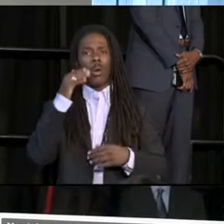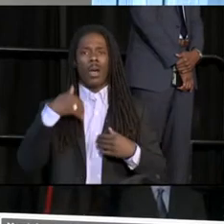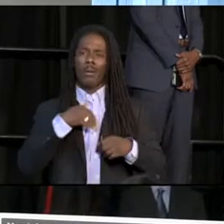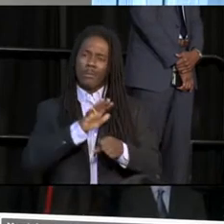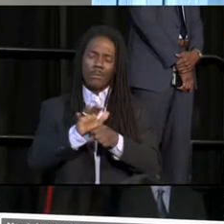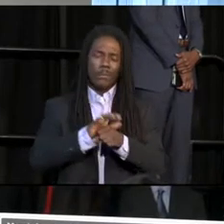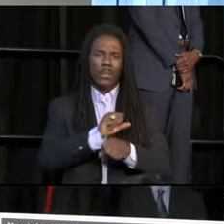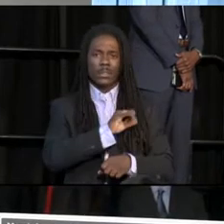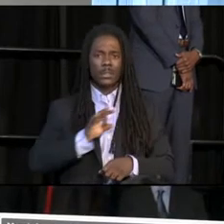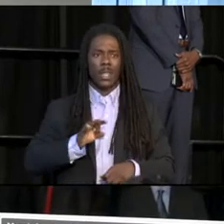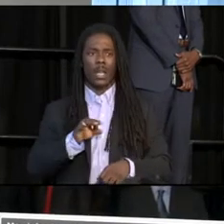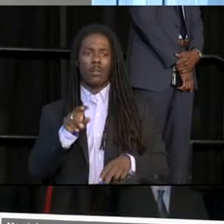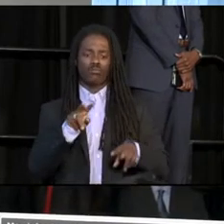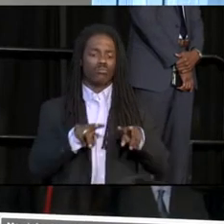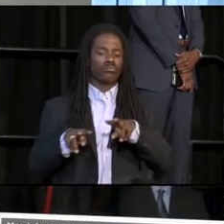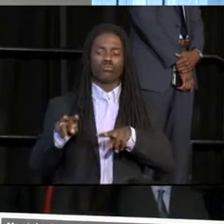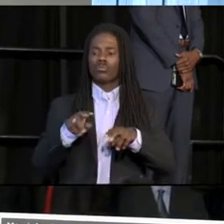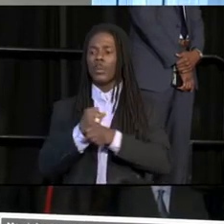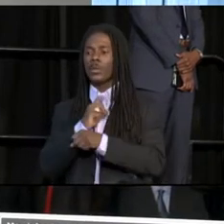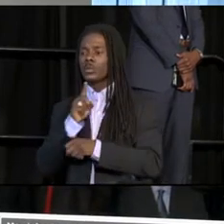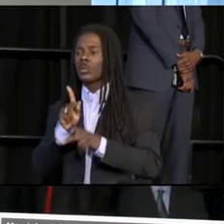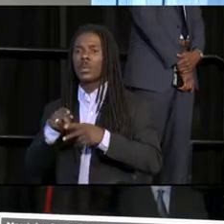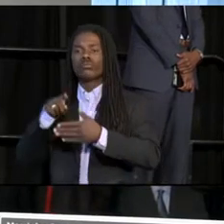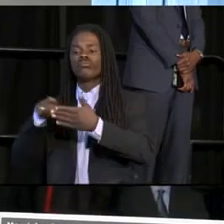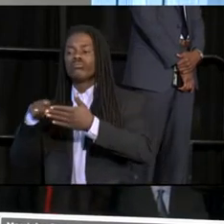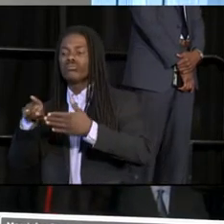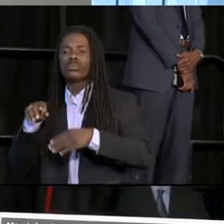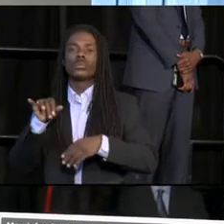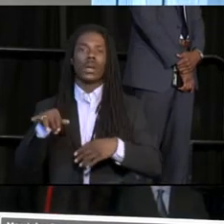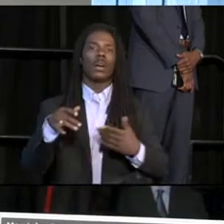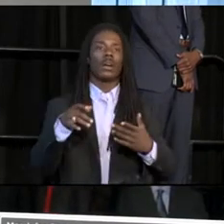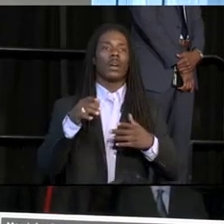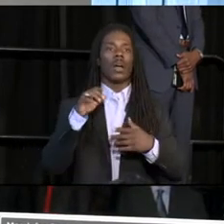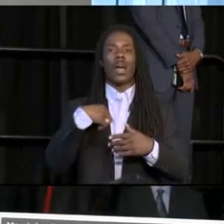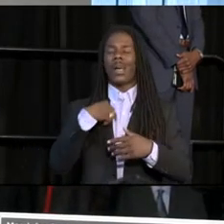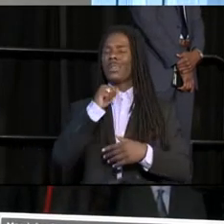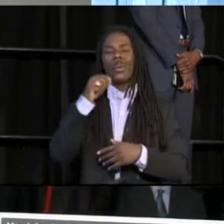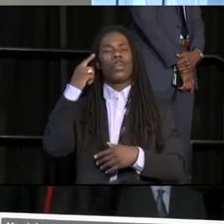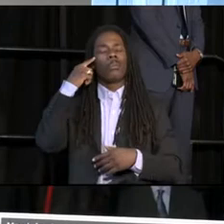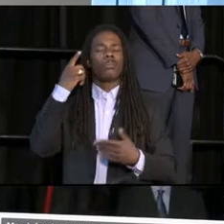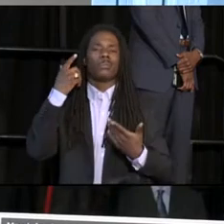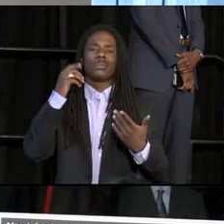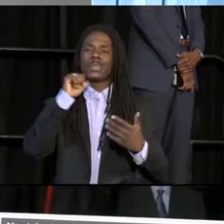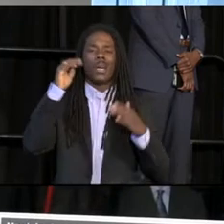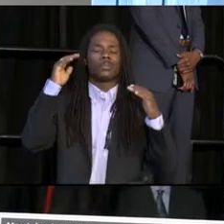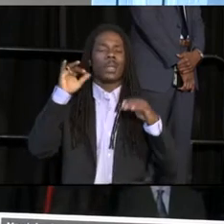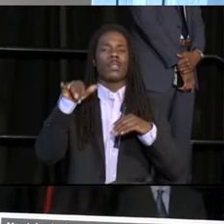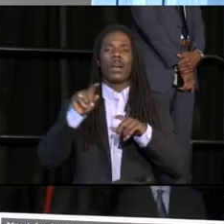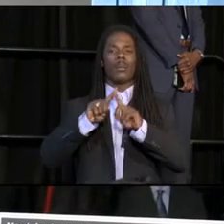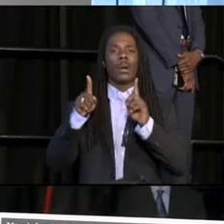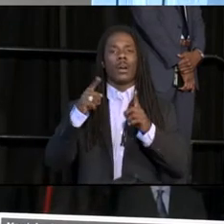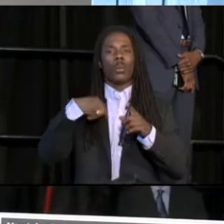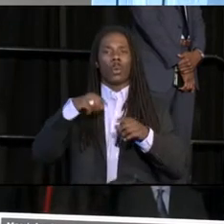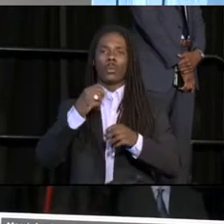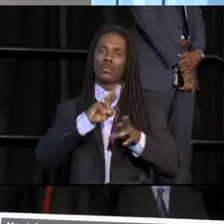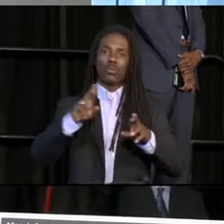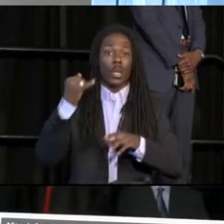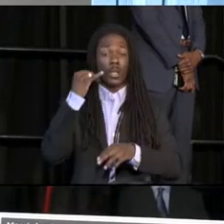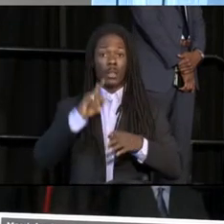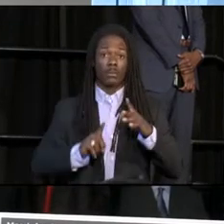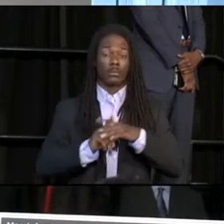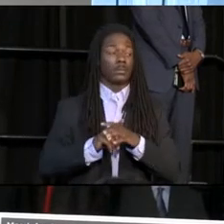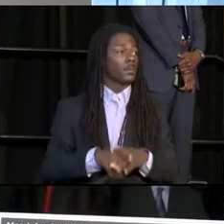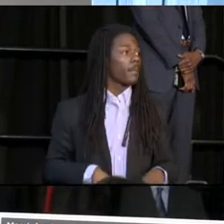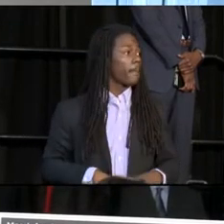and folks out there looking for that type of thing. And I don't anticipate that, but we'll be prepared in the event it happens. Yes,